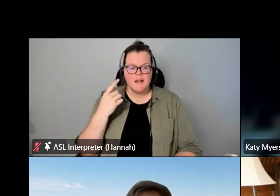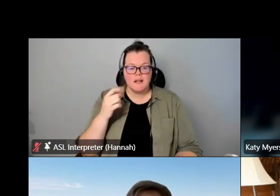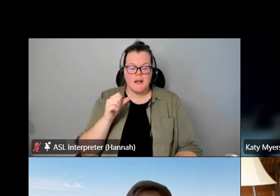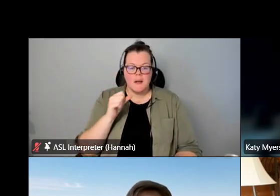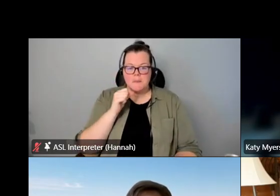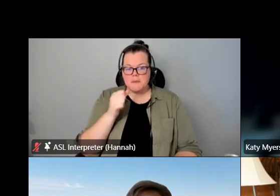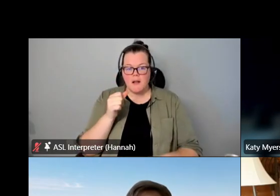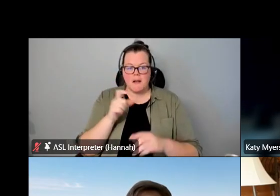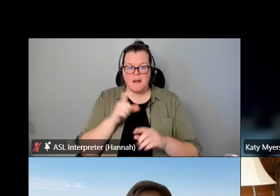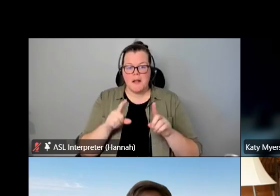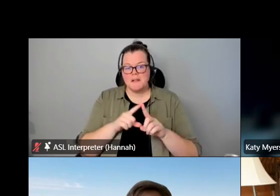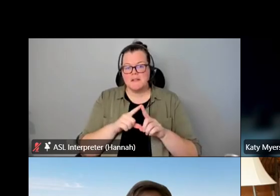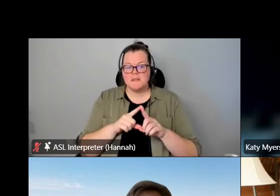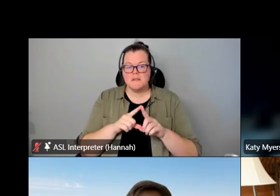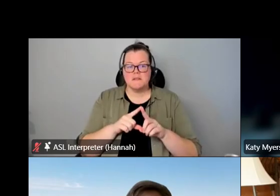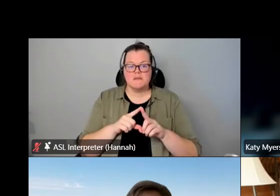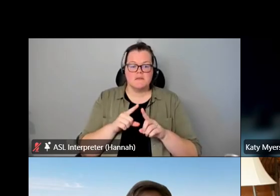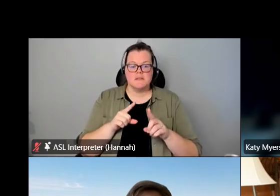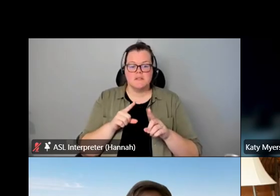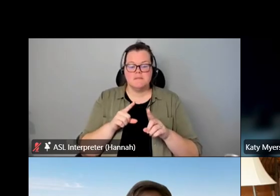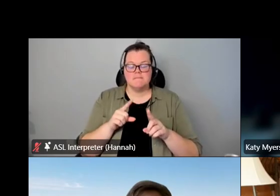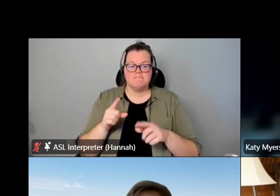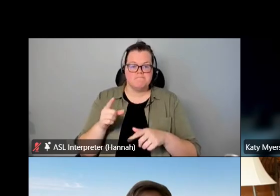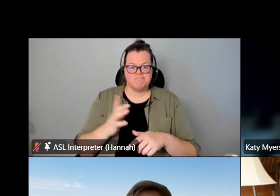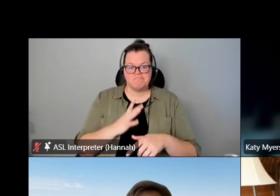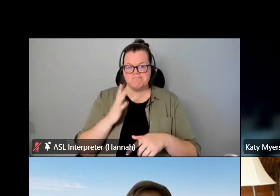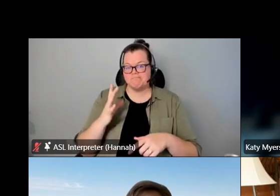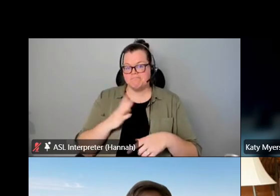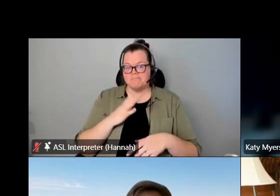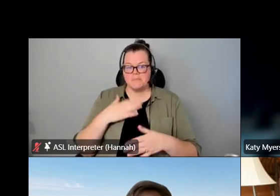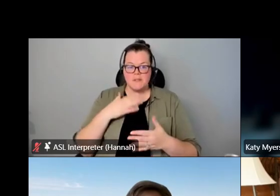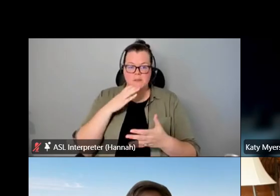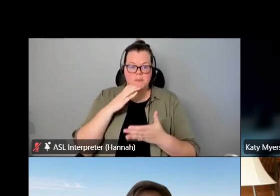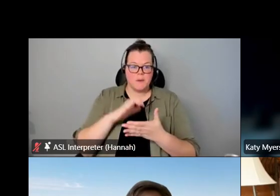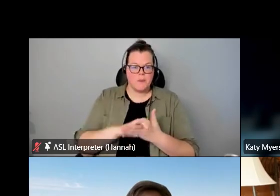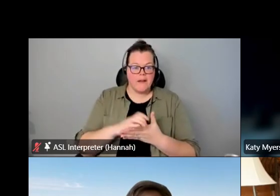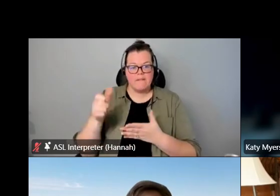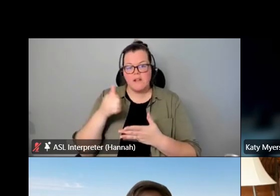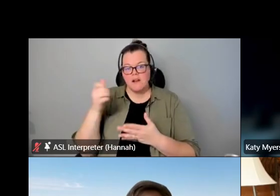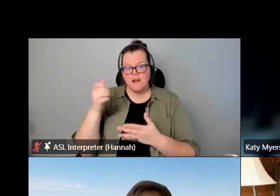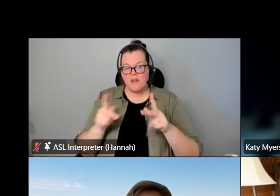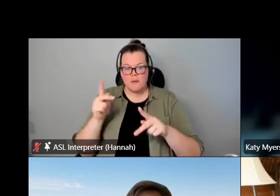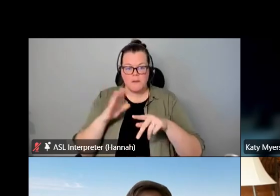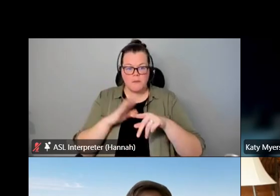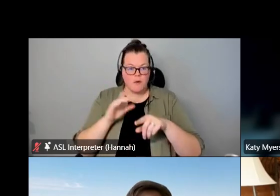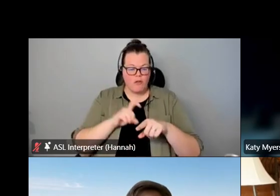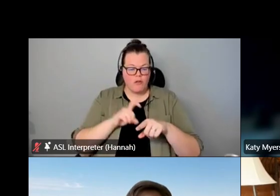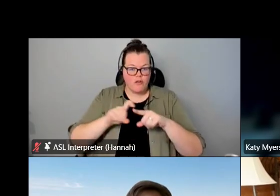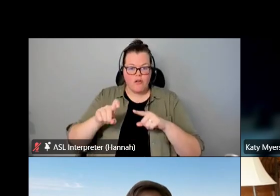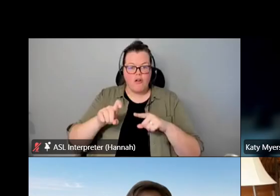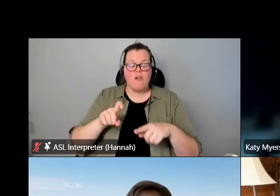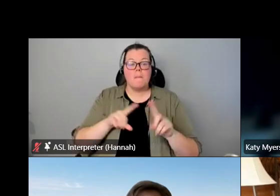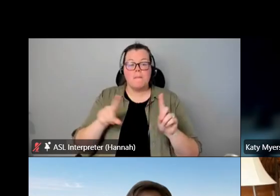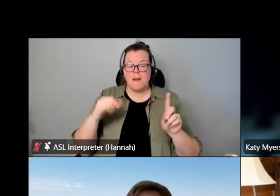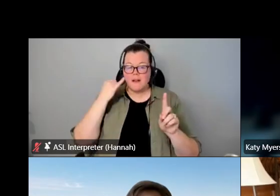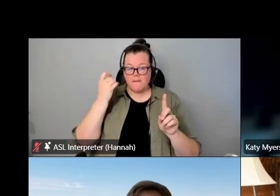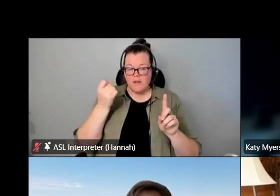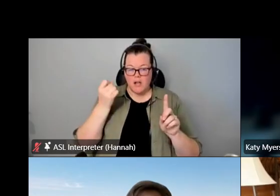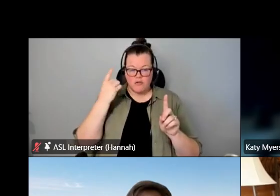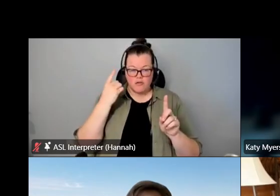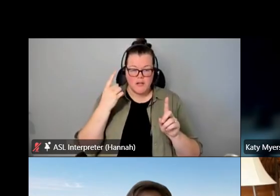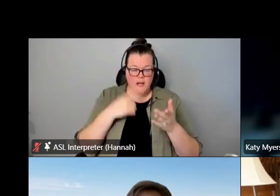eloquent as my wife is and as other people on this call are, but if I understand what you have said